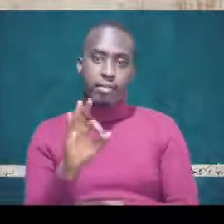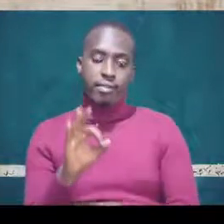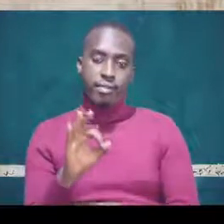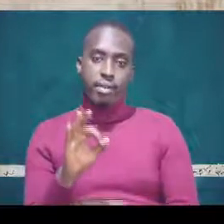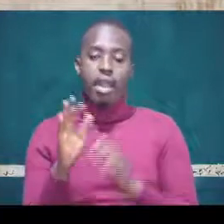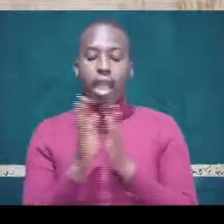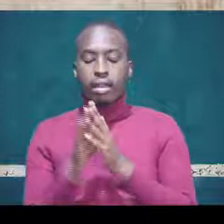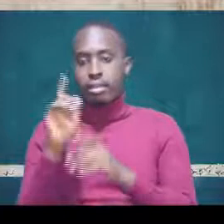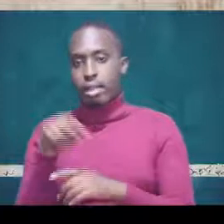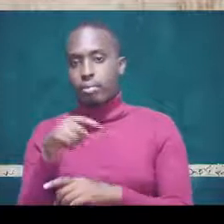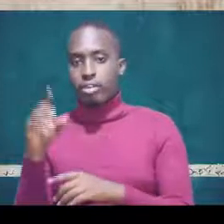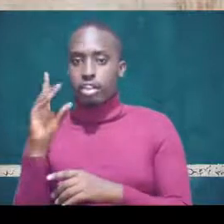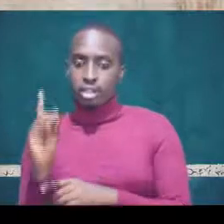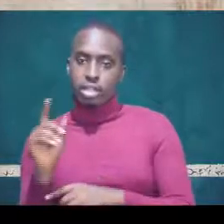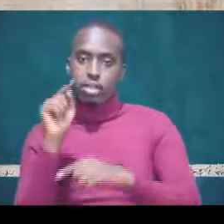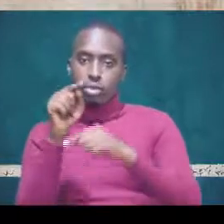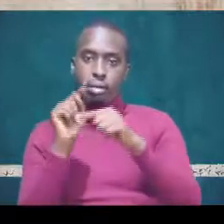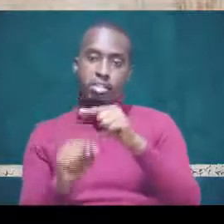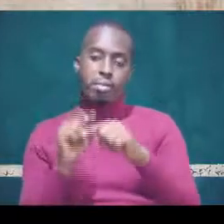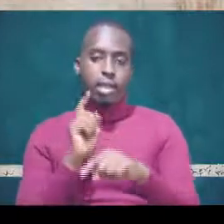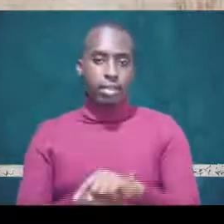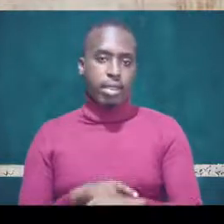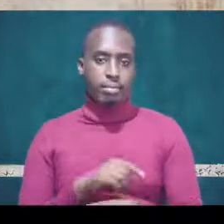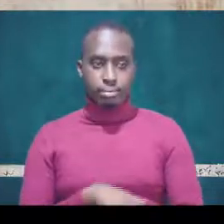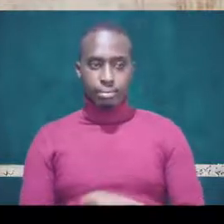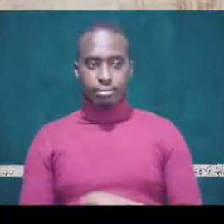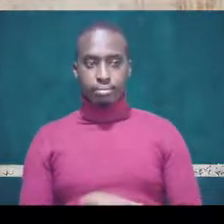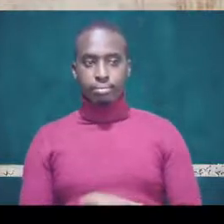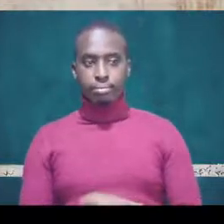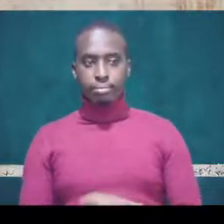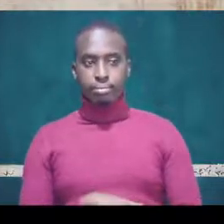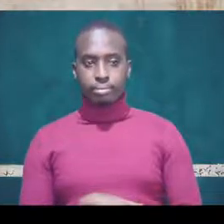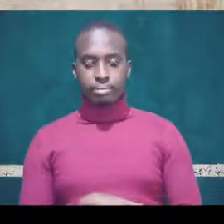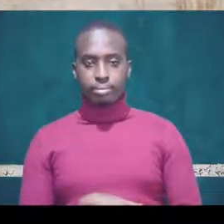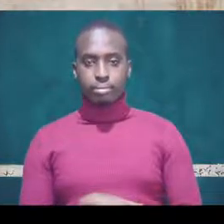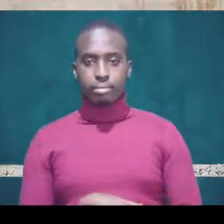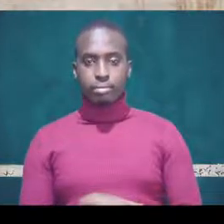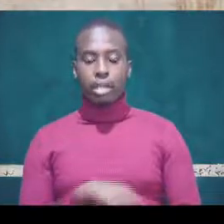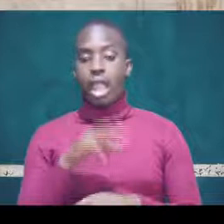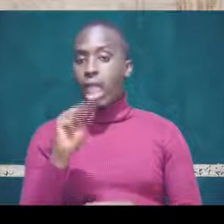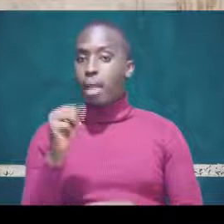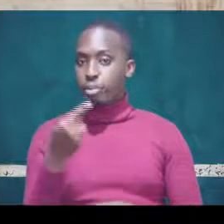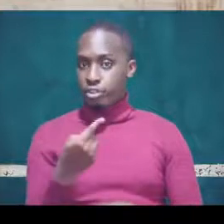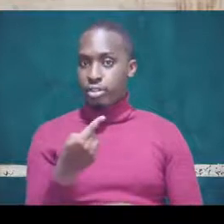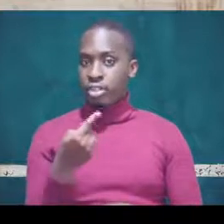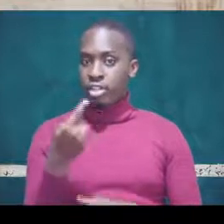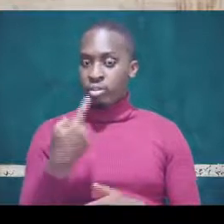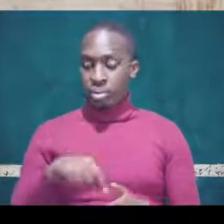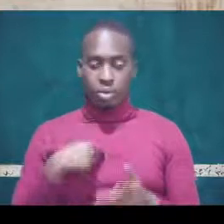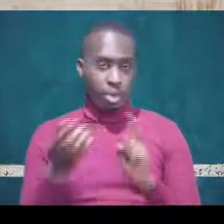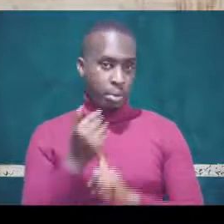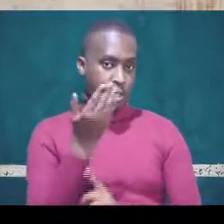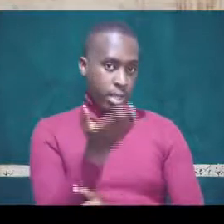times the distance, then we shall divide that by what? By time. So mg is what we have got